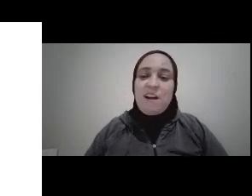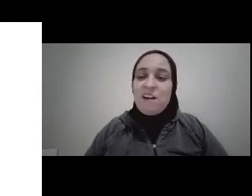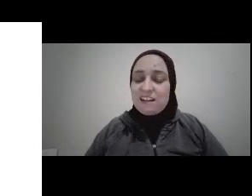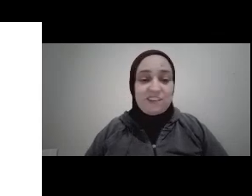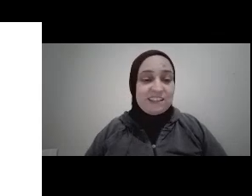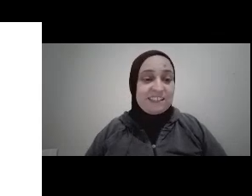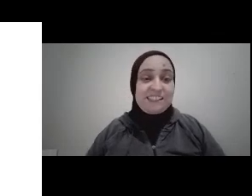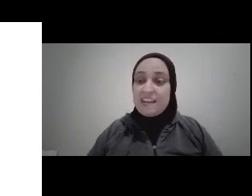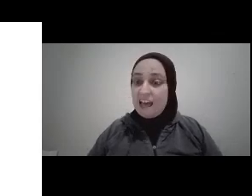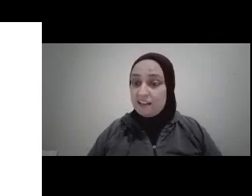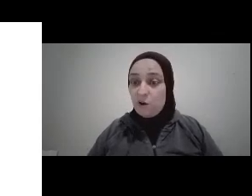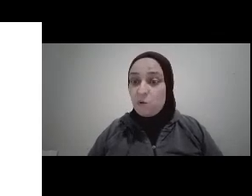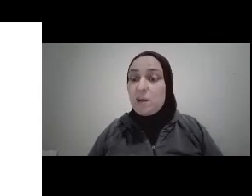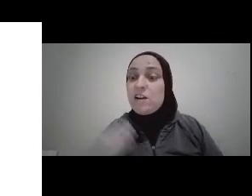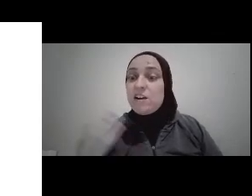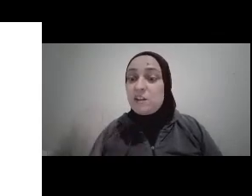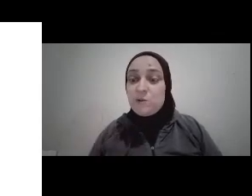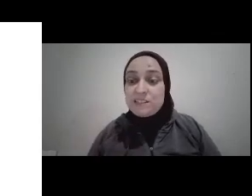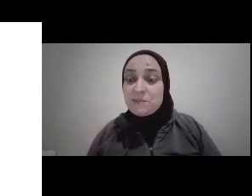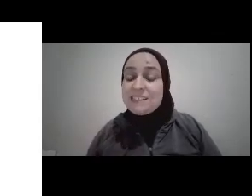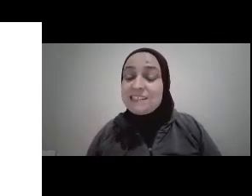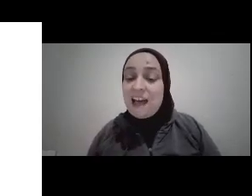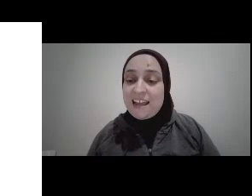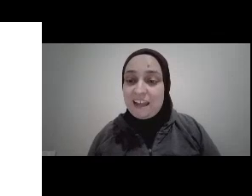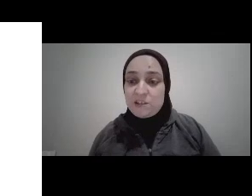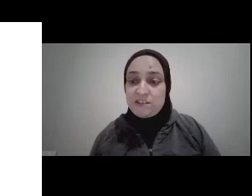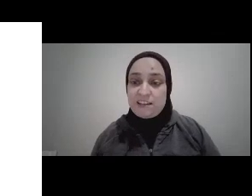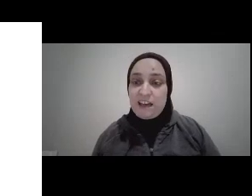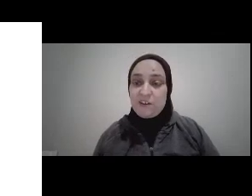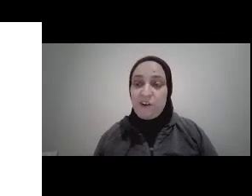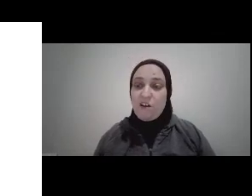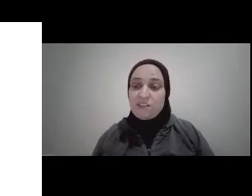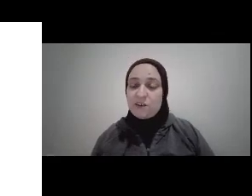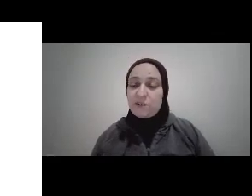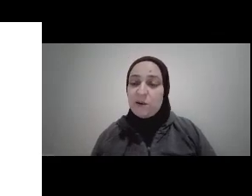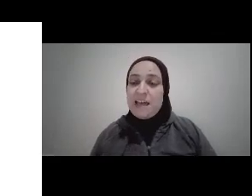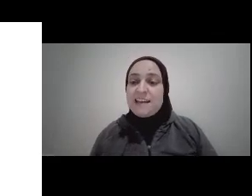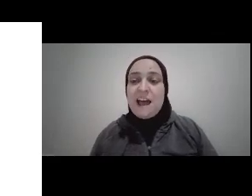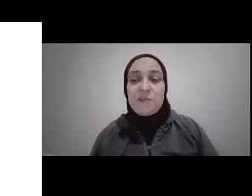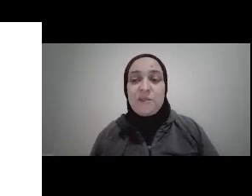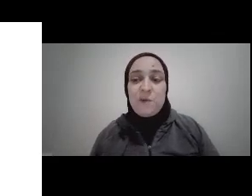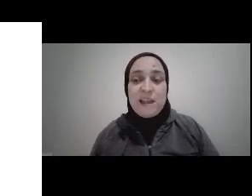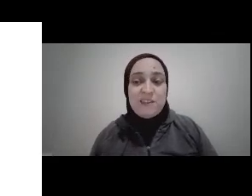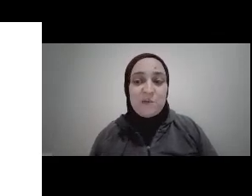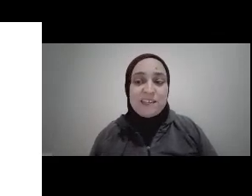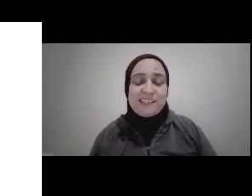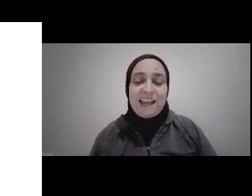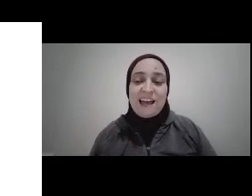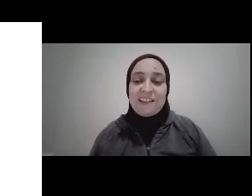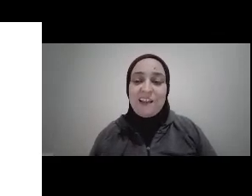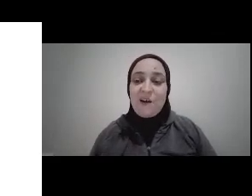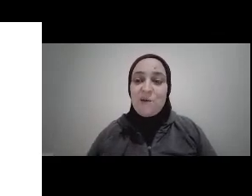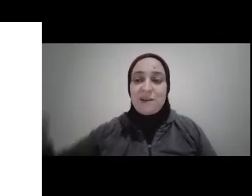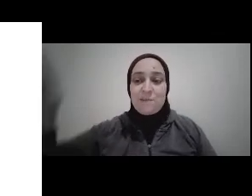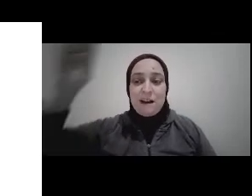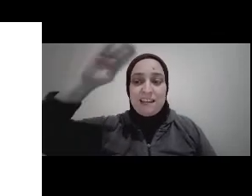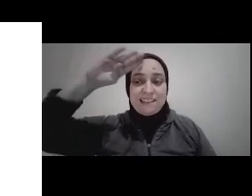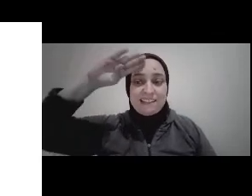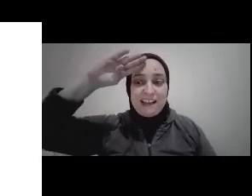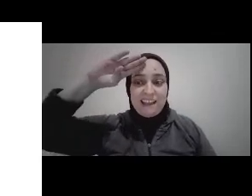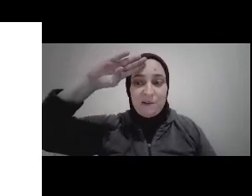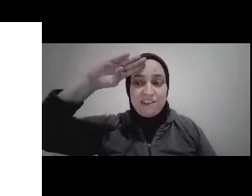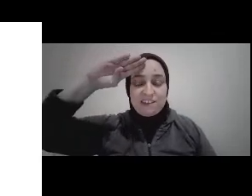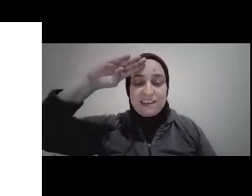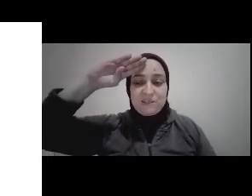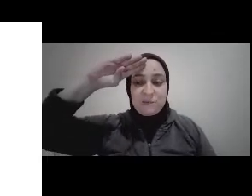Now, we aren't going to just sing hello. We are going to use some sign language together also. Now, the way that we say hello in American